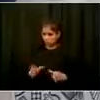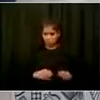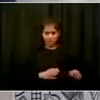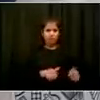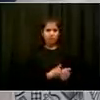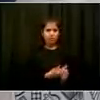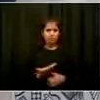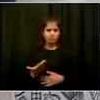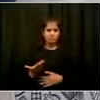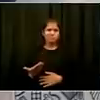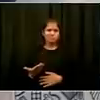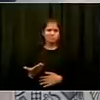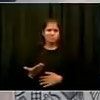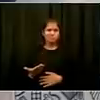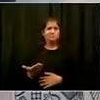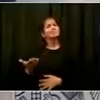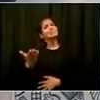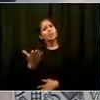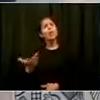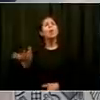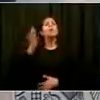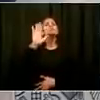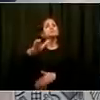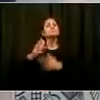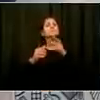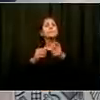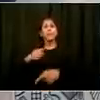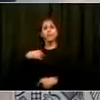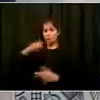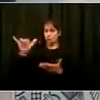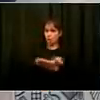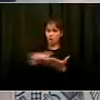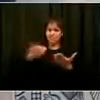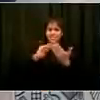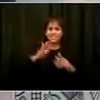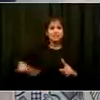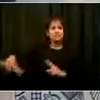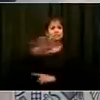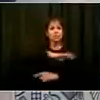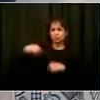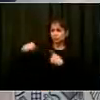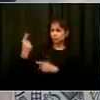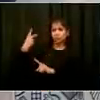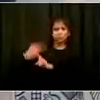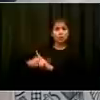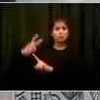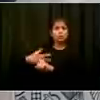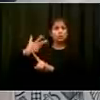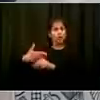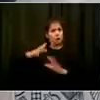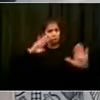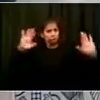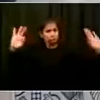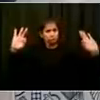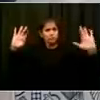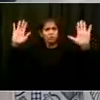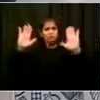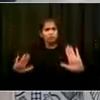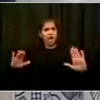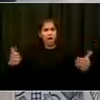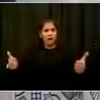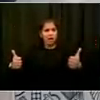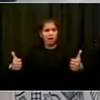we could hold off a second wave. We're still battling the second wave right now. And where we are in the city is so much better than other parts